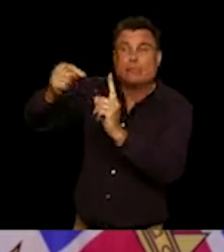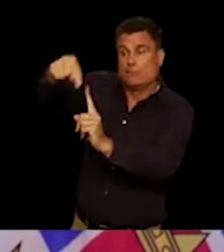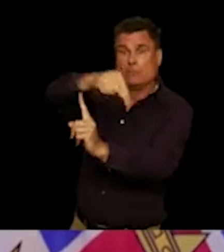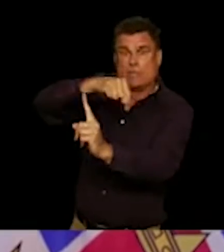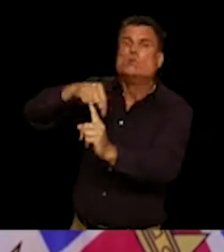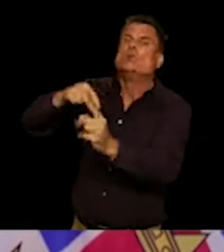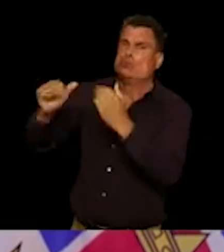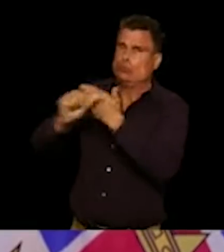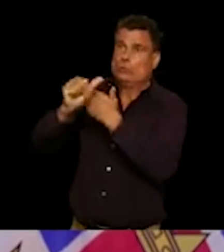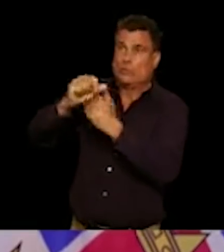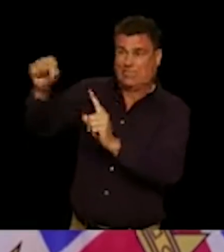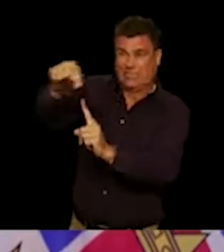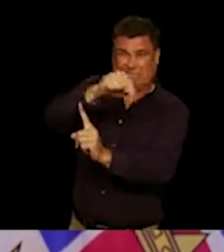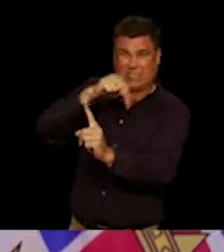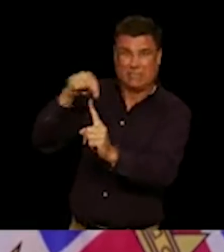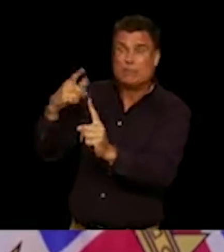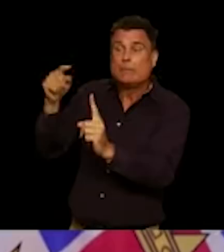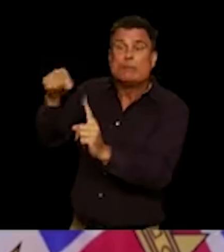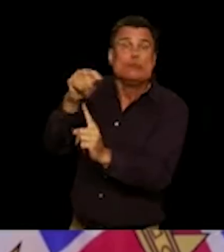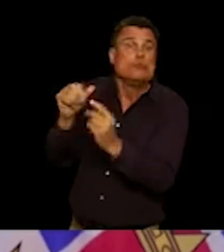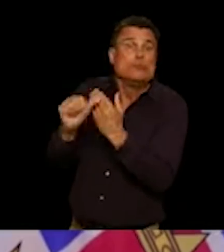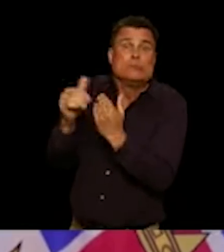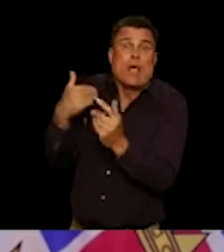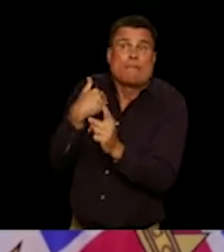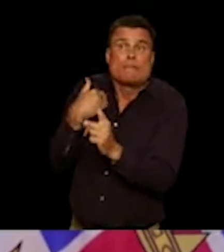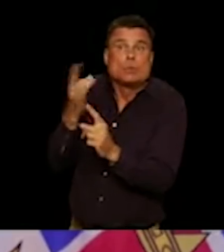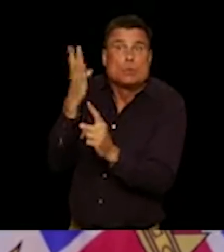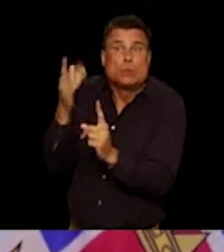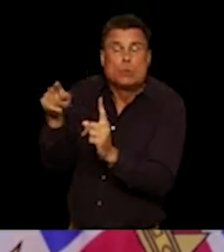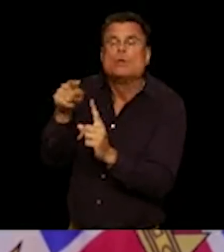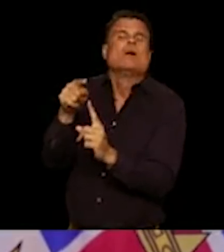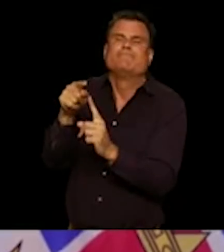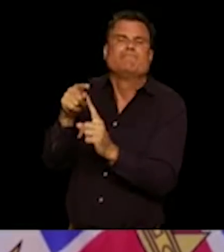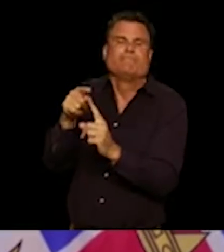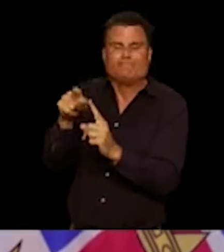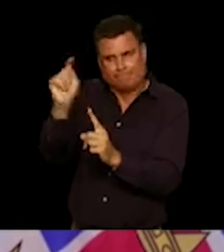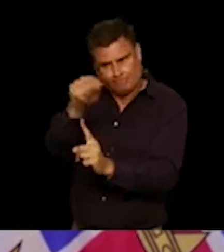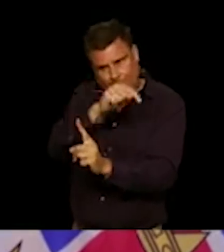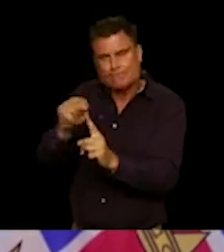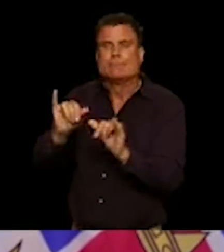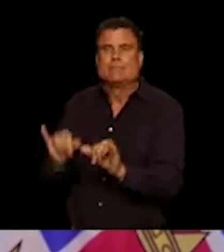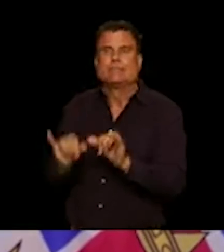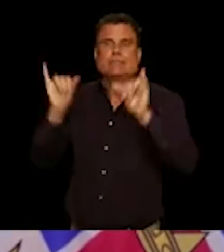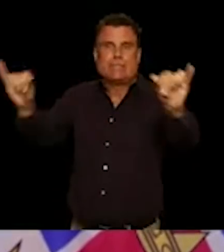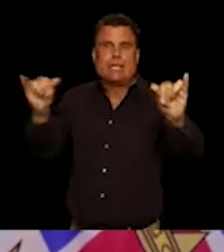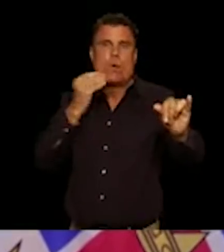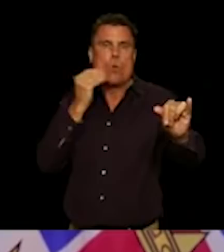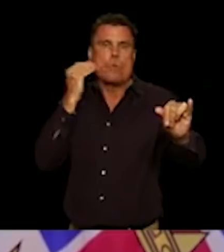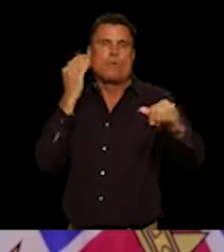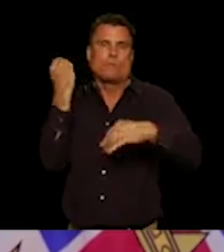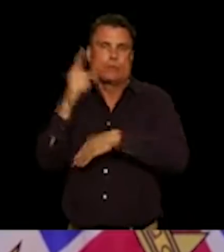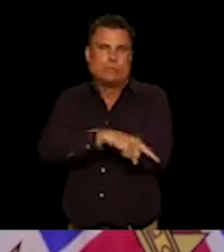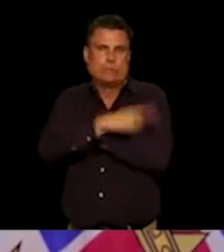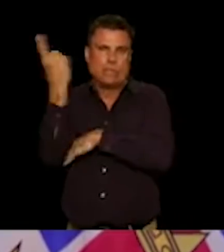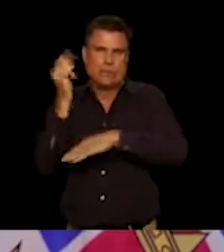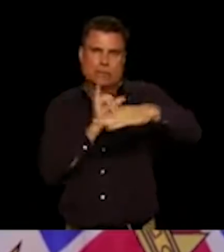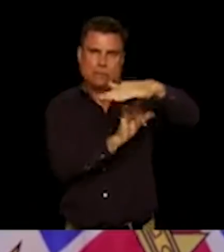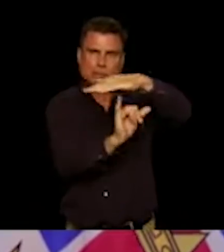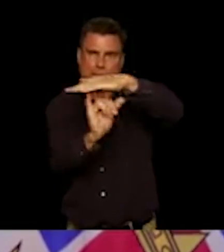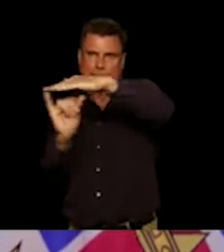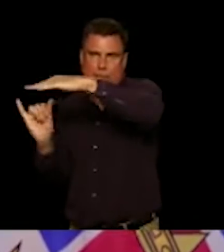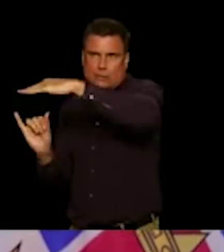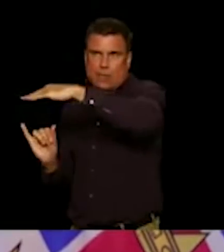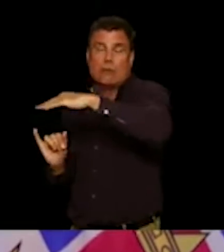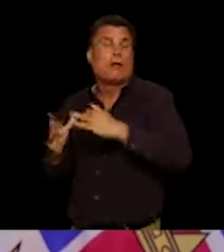had transmission. It may be in a healthcare setting. And for those people, we require them to stay home